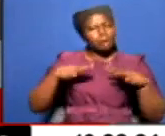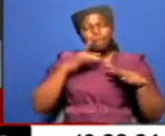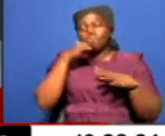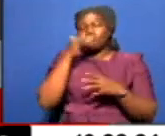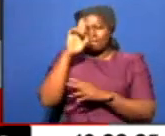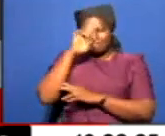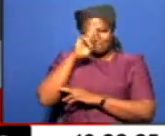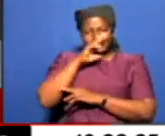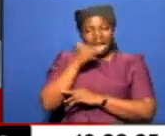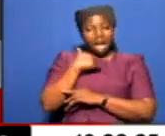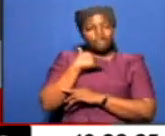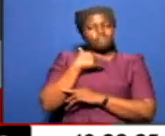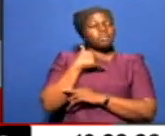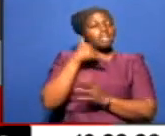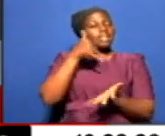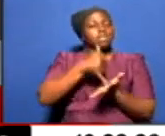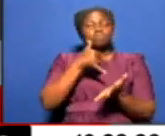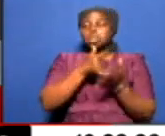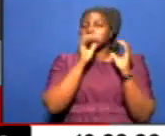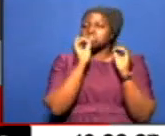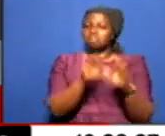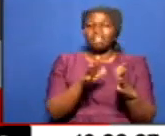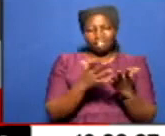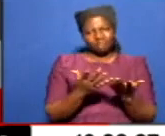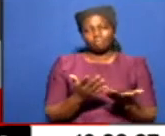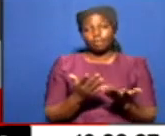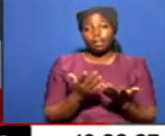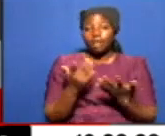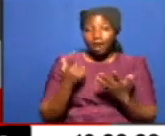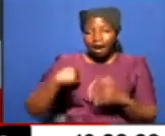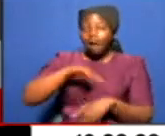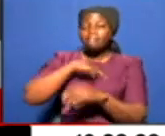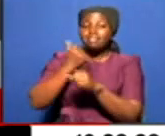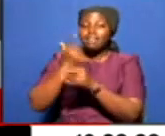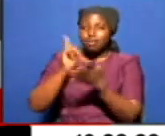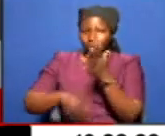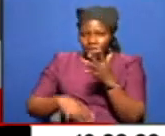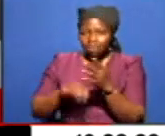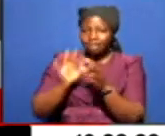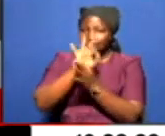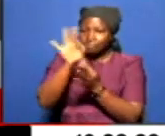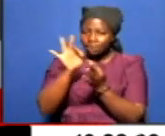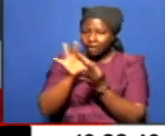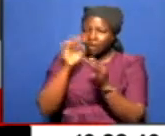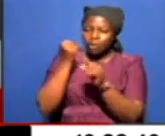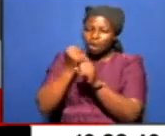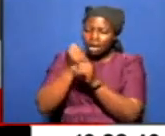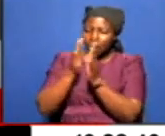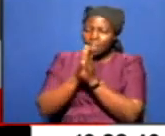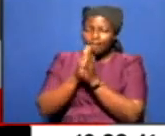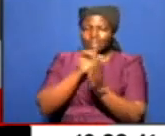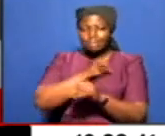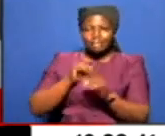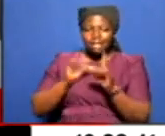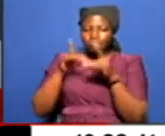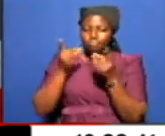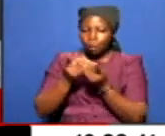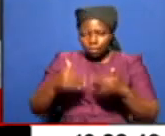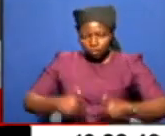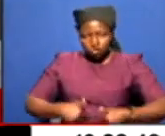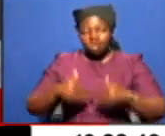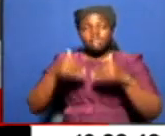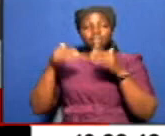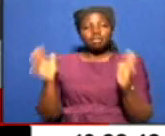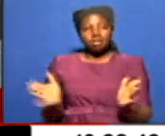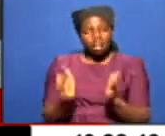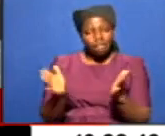out. Mm-hmm. So what we have done with the particularly engagement with the State Department of Youth Affairs is to try and work with the CEOs